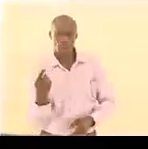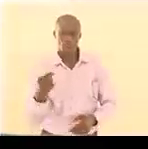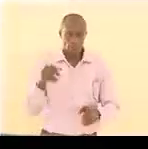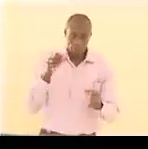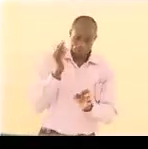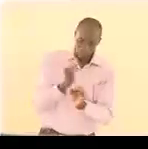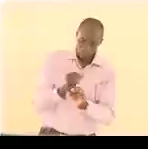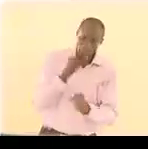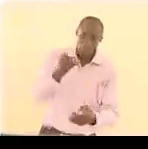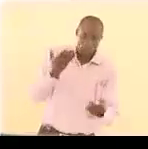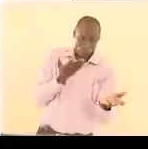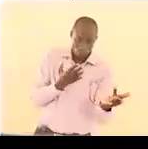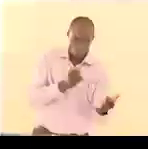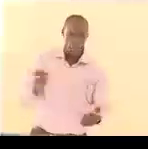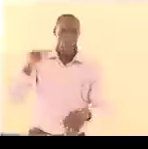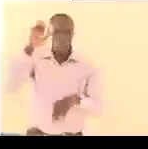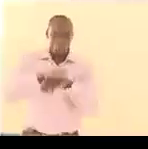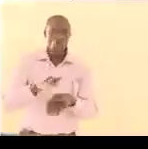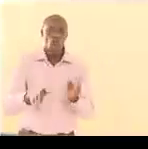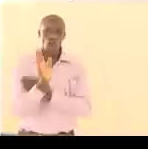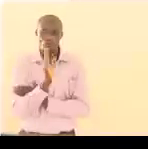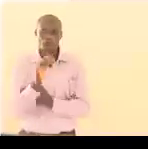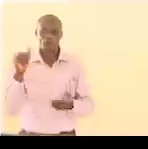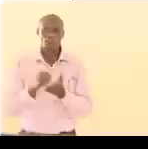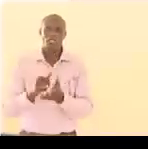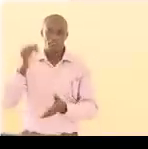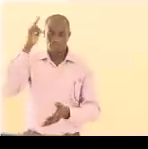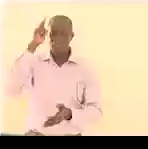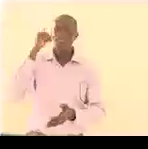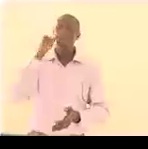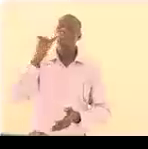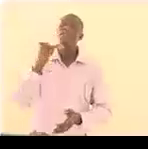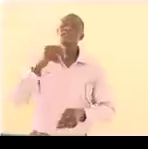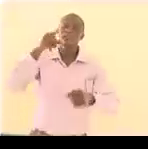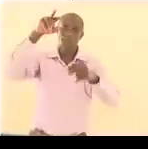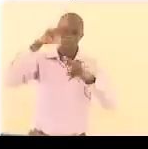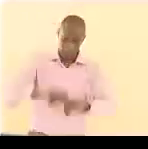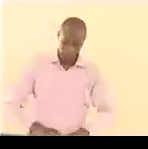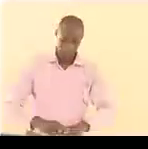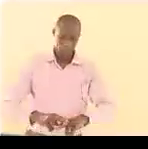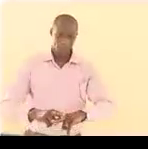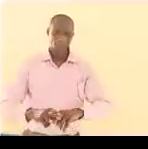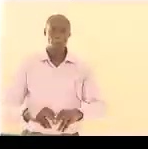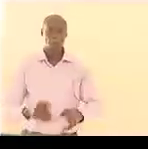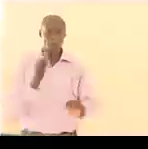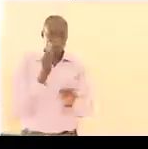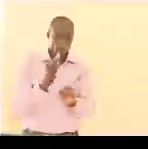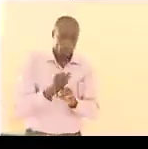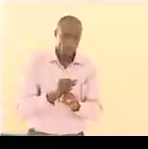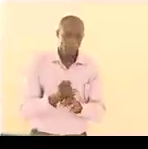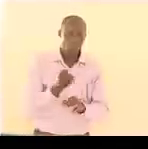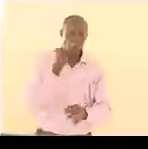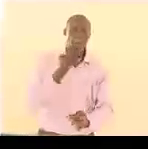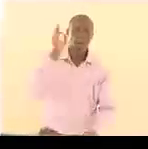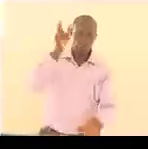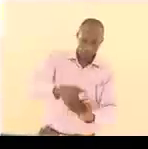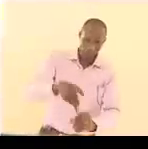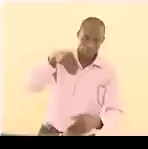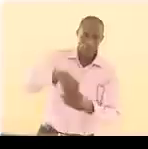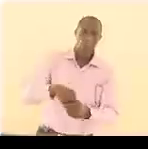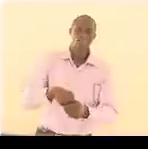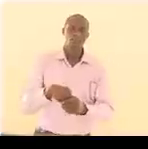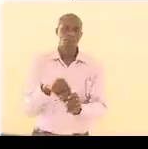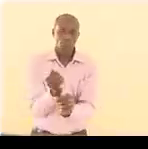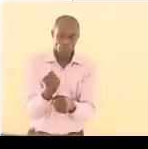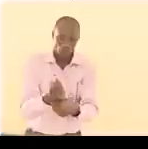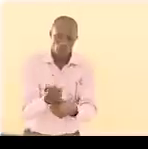waiting on God, knowing that He is trustworthy and reliable. Faith is